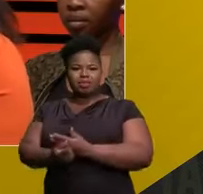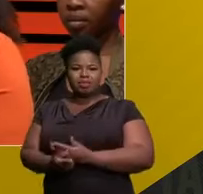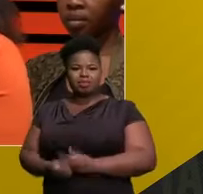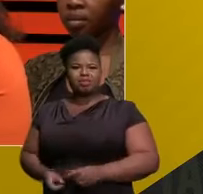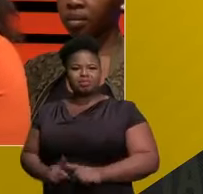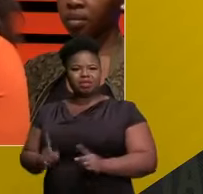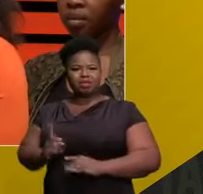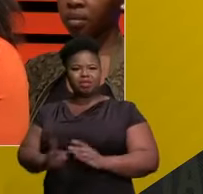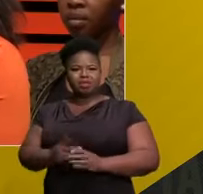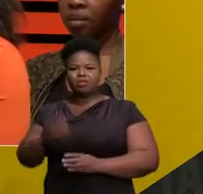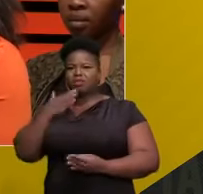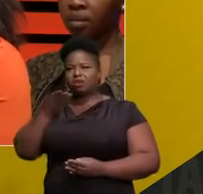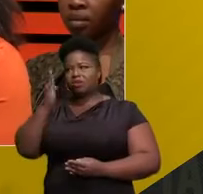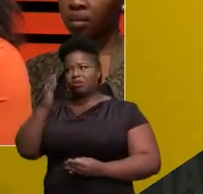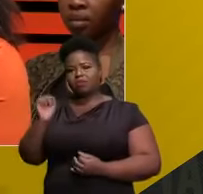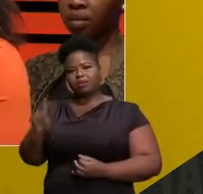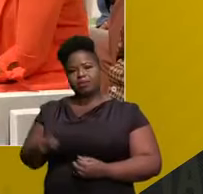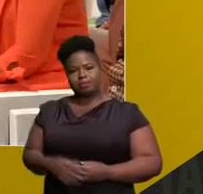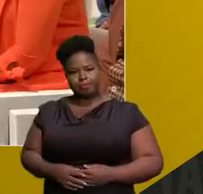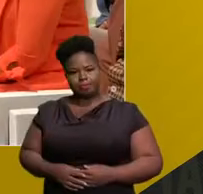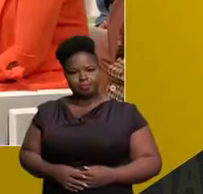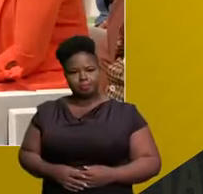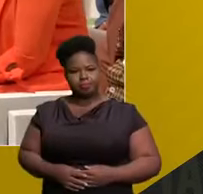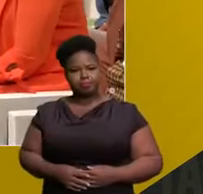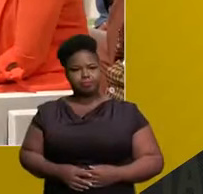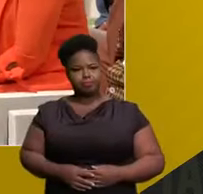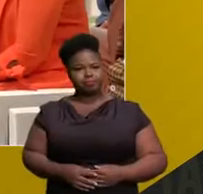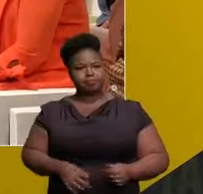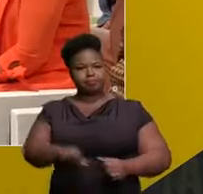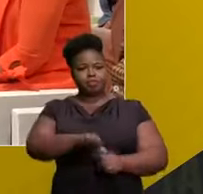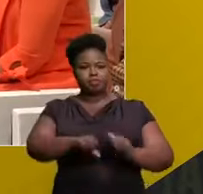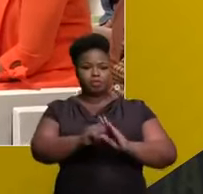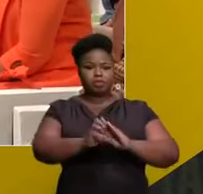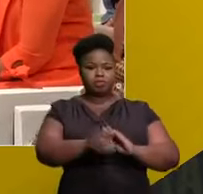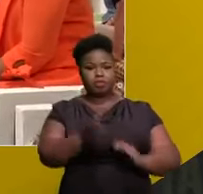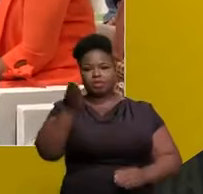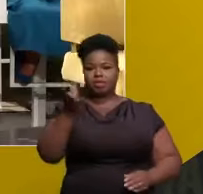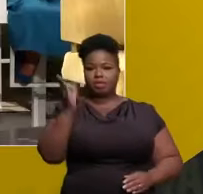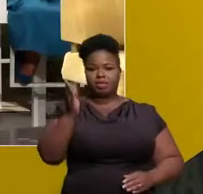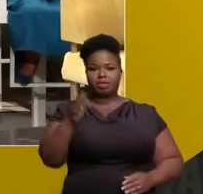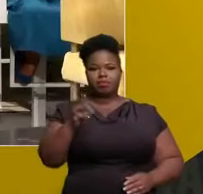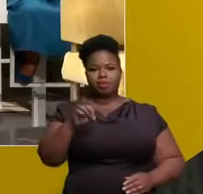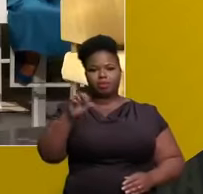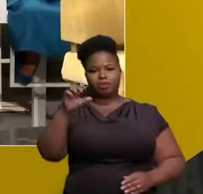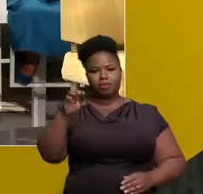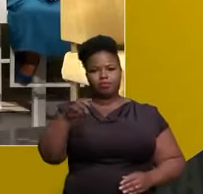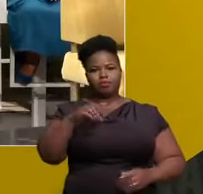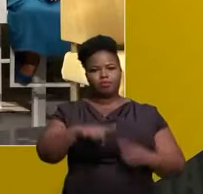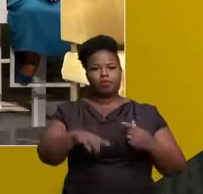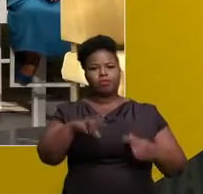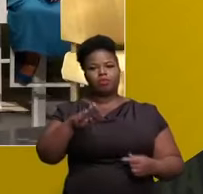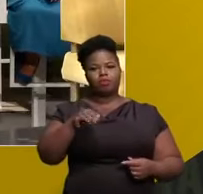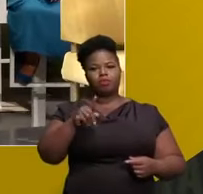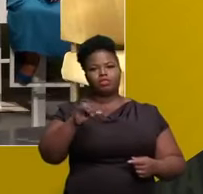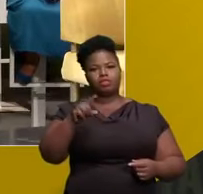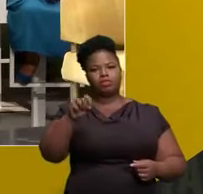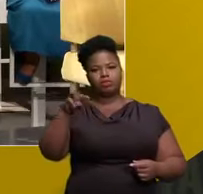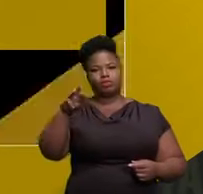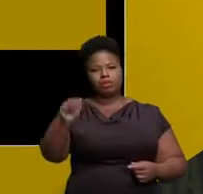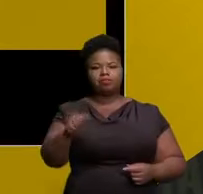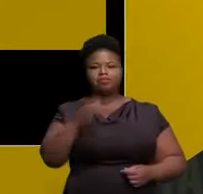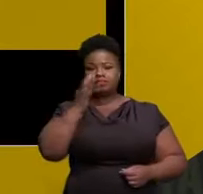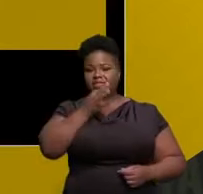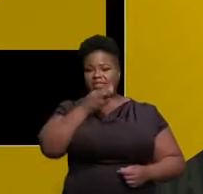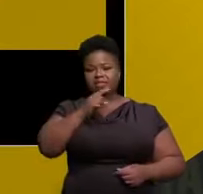today thank God to that. Sure. We've got social media Melody coming from Melody coming from Busi so Nombatana. My biggest fear